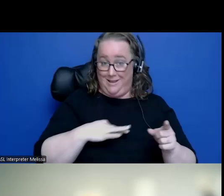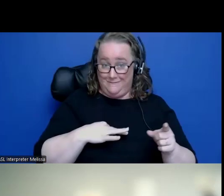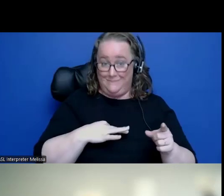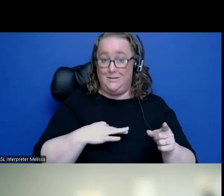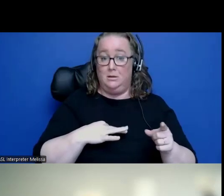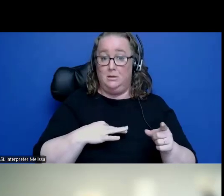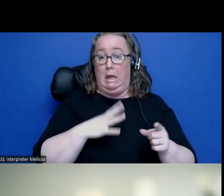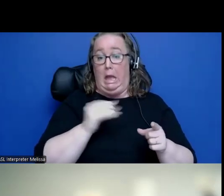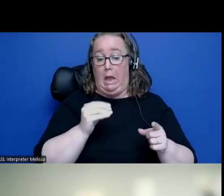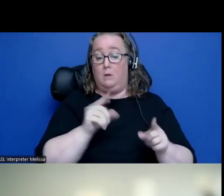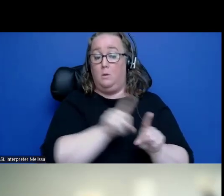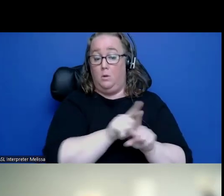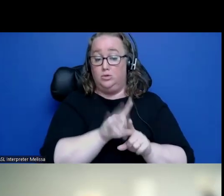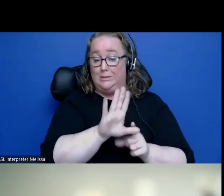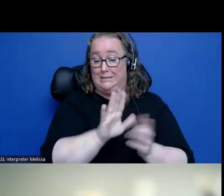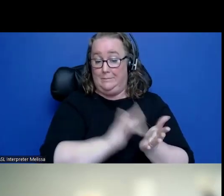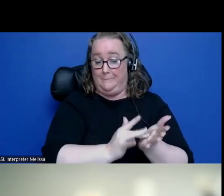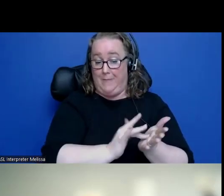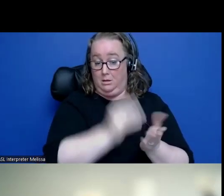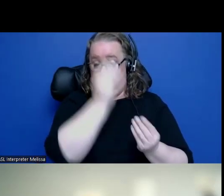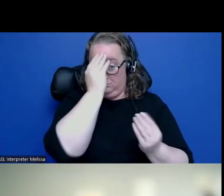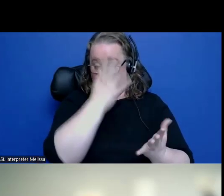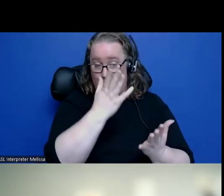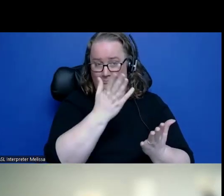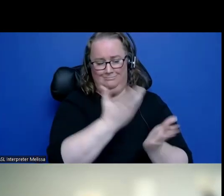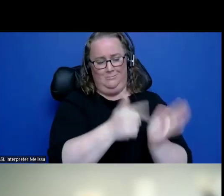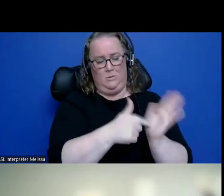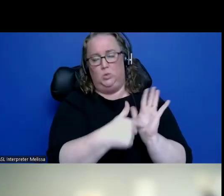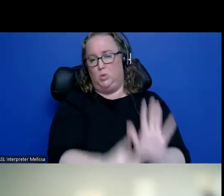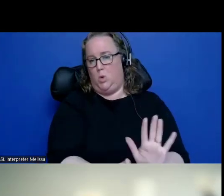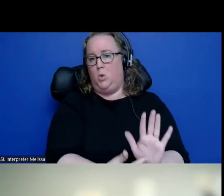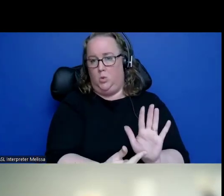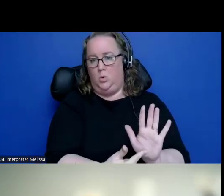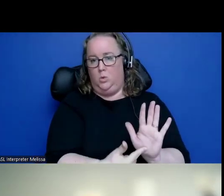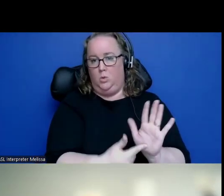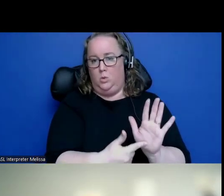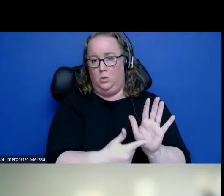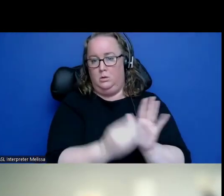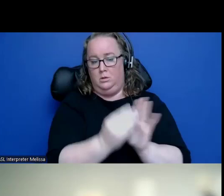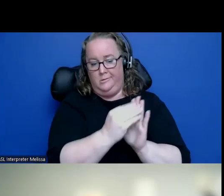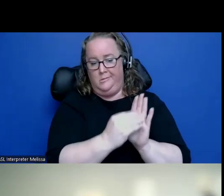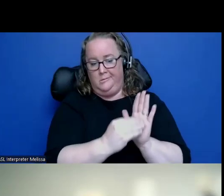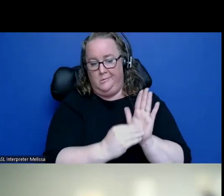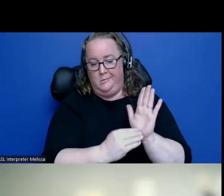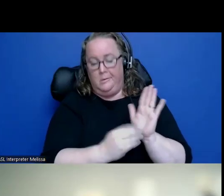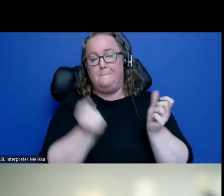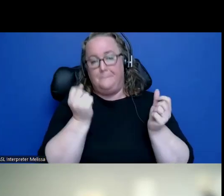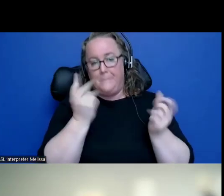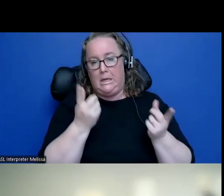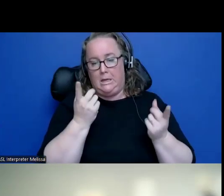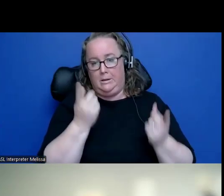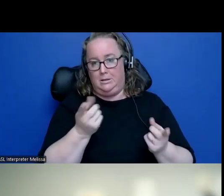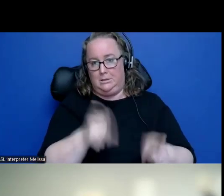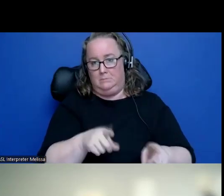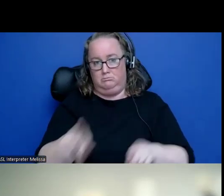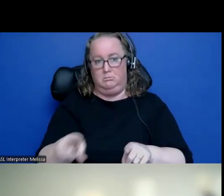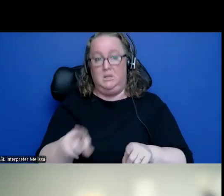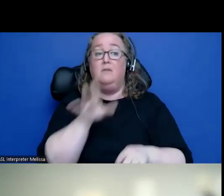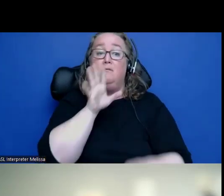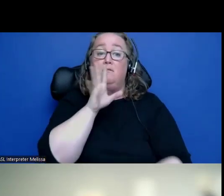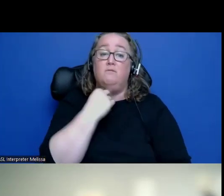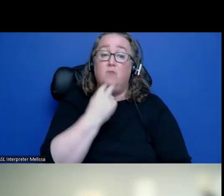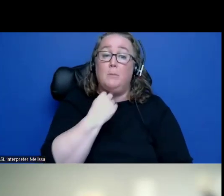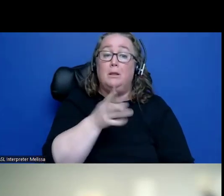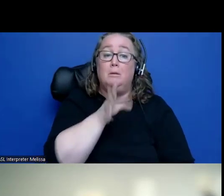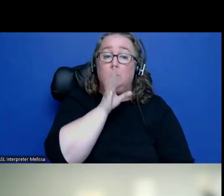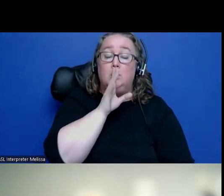and his medical records substantiate that this occurred, documenting numerous instances of him verbally